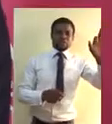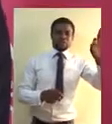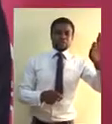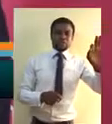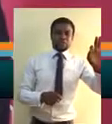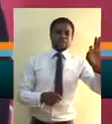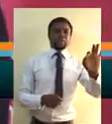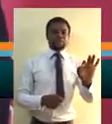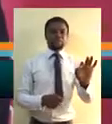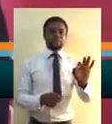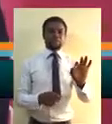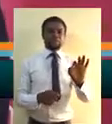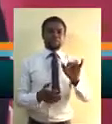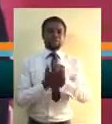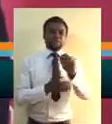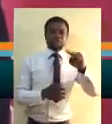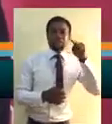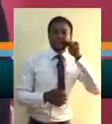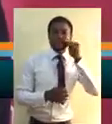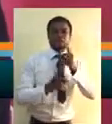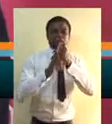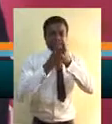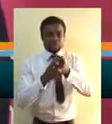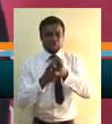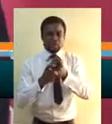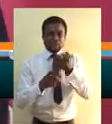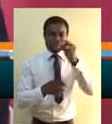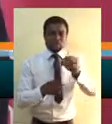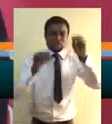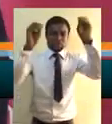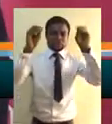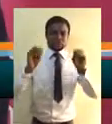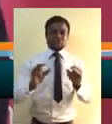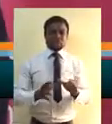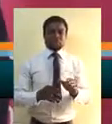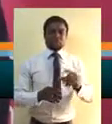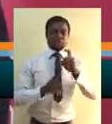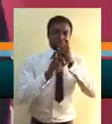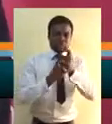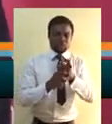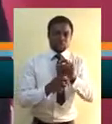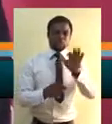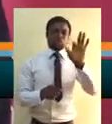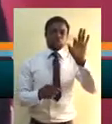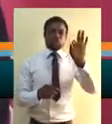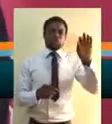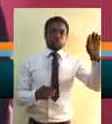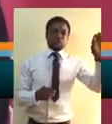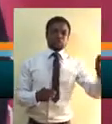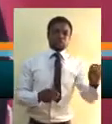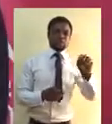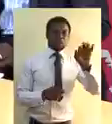Yes. He emerged as the finalist in the Global Teacher Prize Award. Wonderful. 2019 was an awesome year for